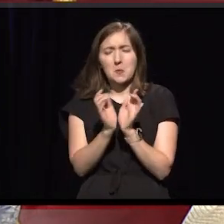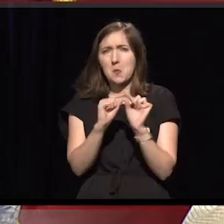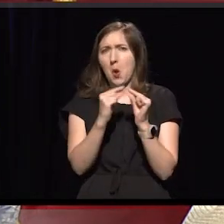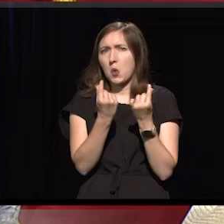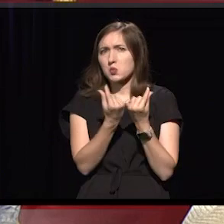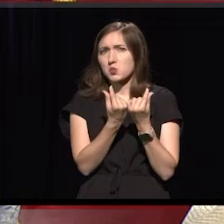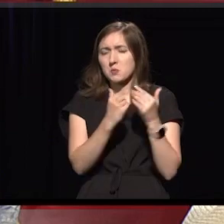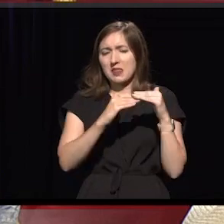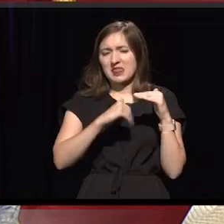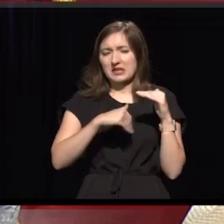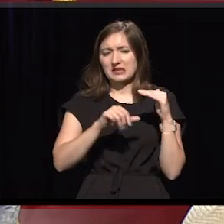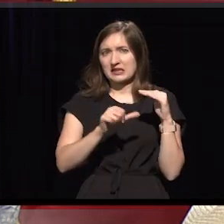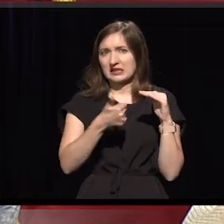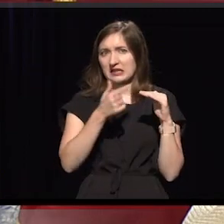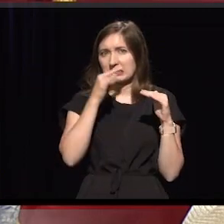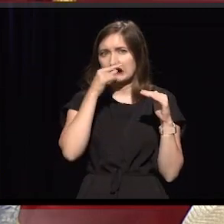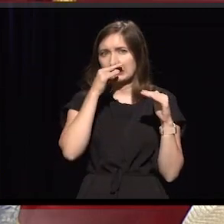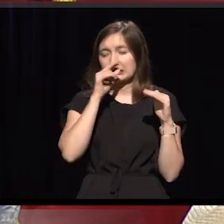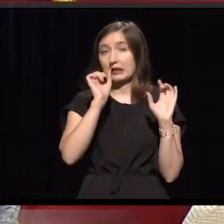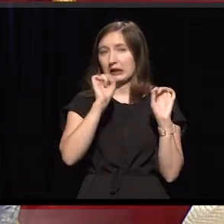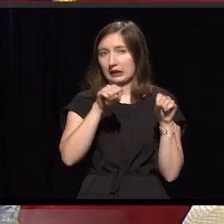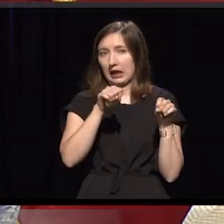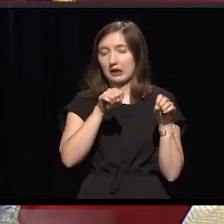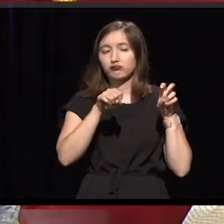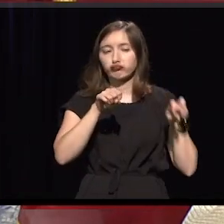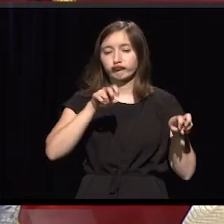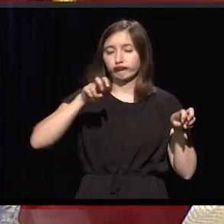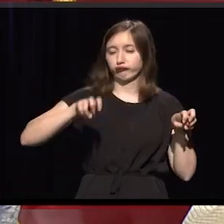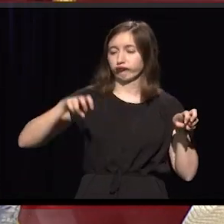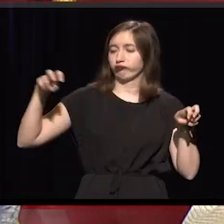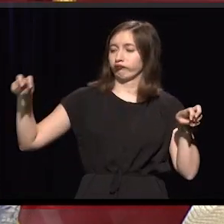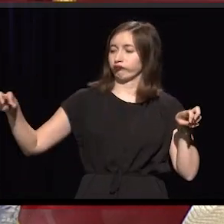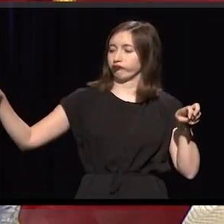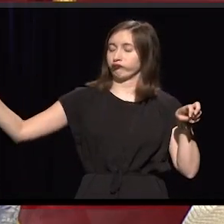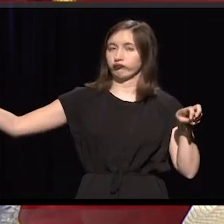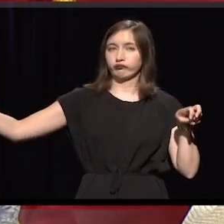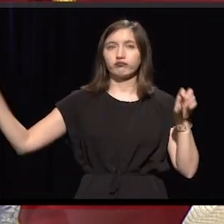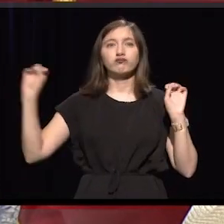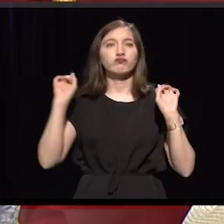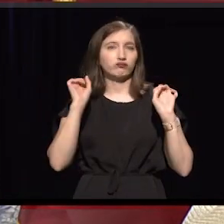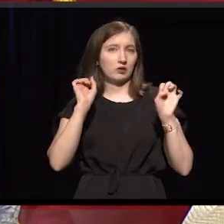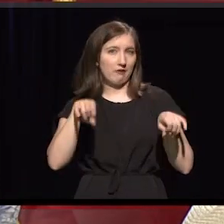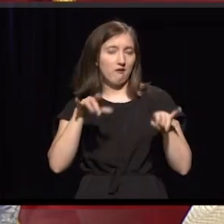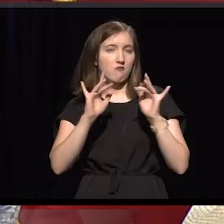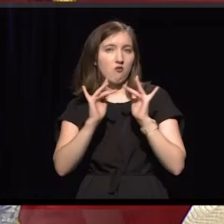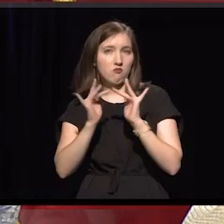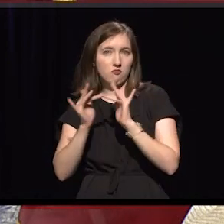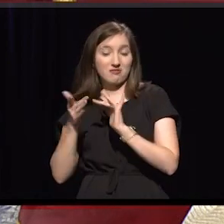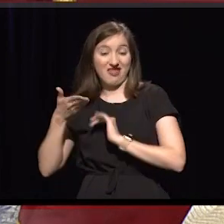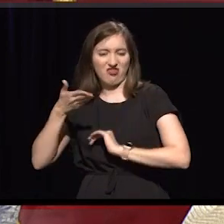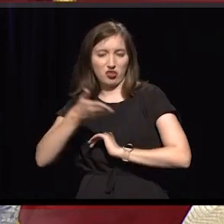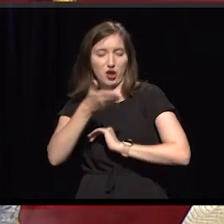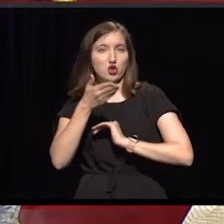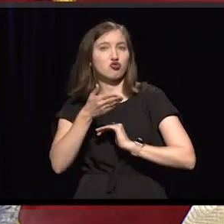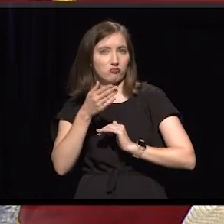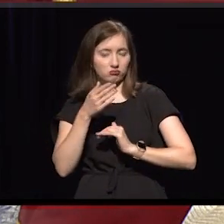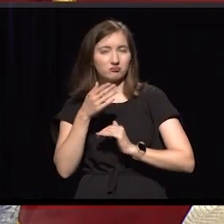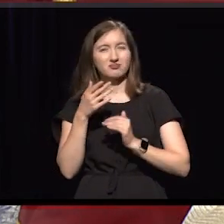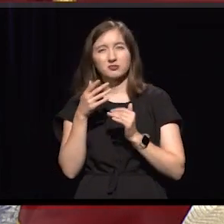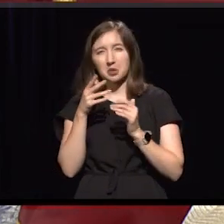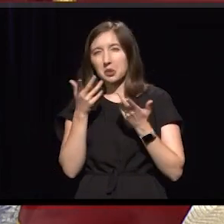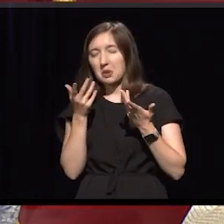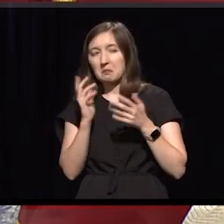than 10, and spread them out and be able to do the distant learning from there. I know they're looking at